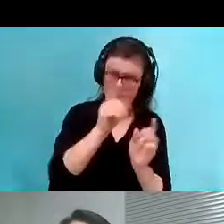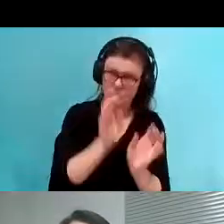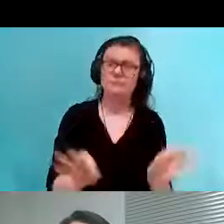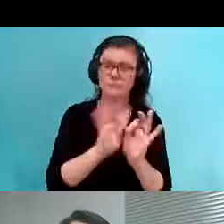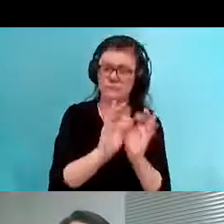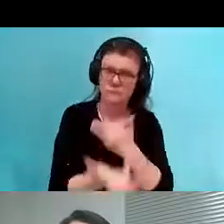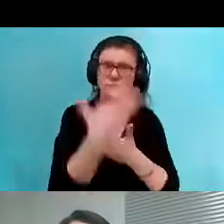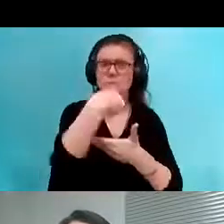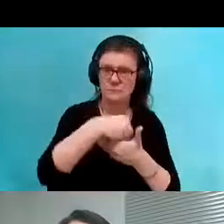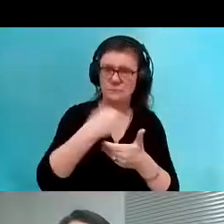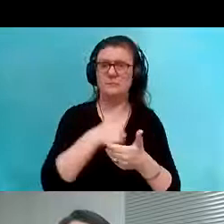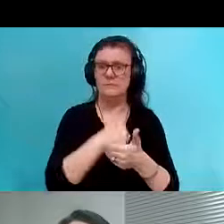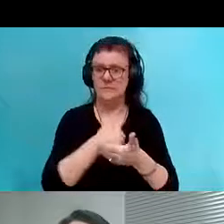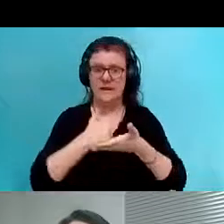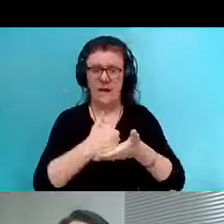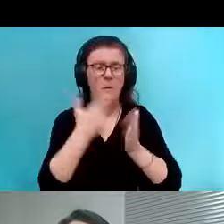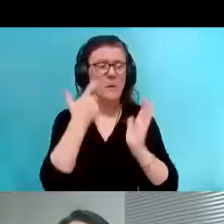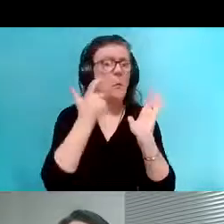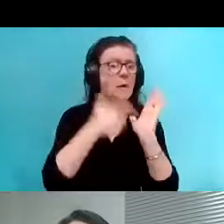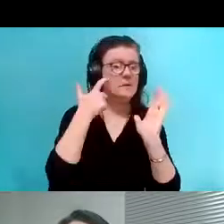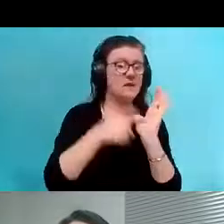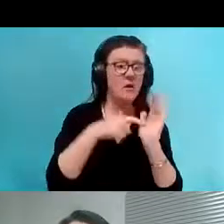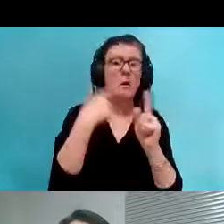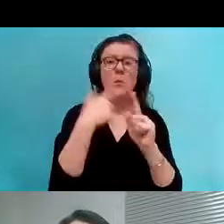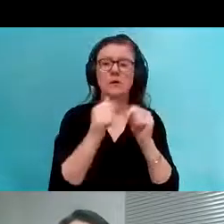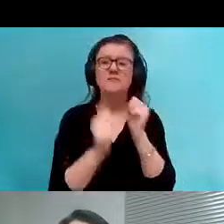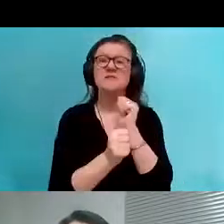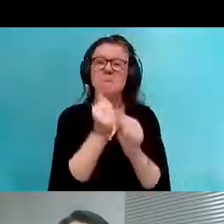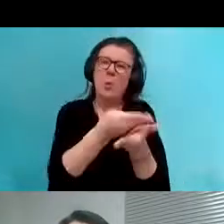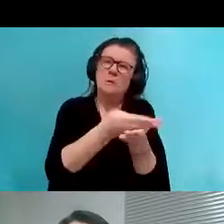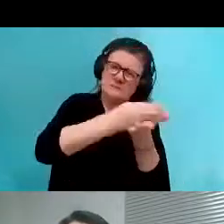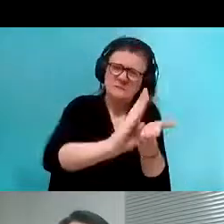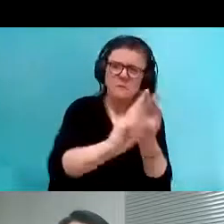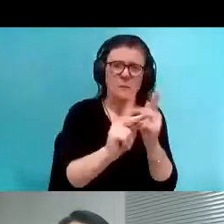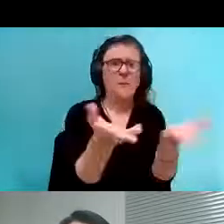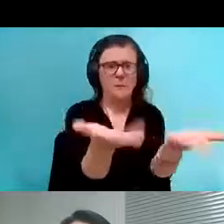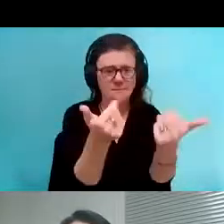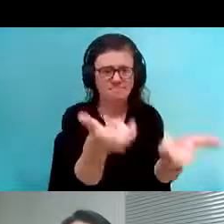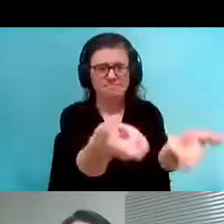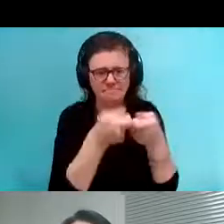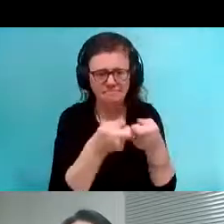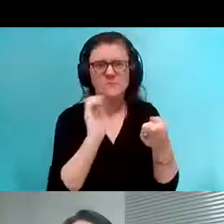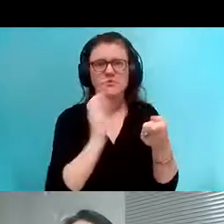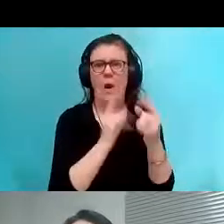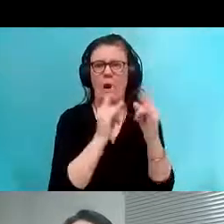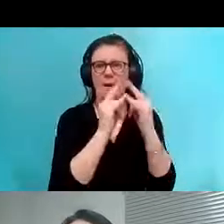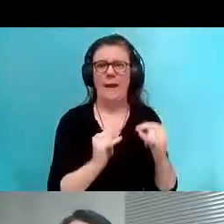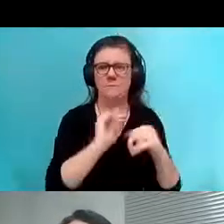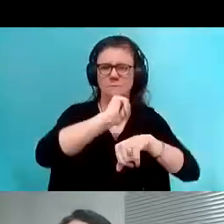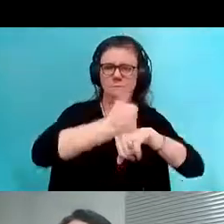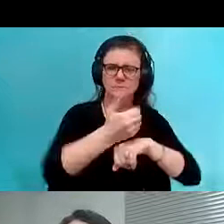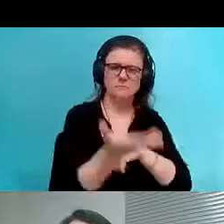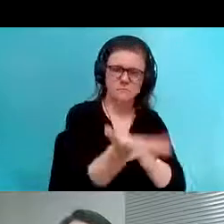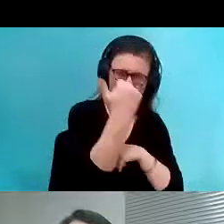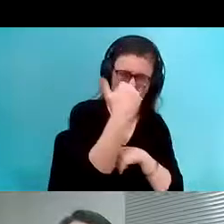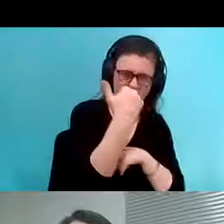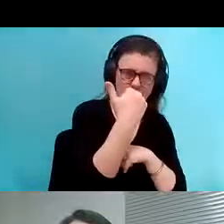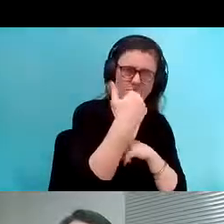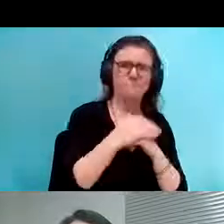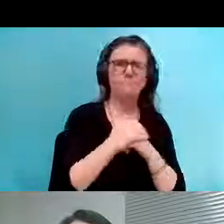role in identification and bringing the most marginalized people to these camps. The behavior